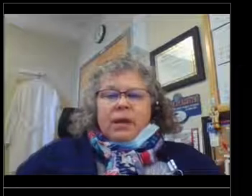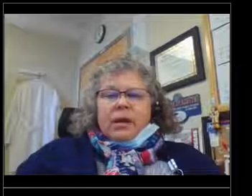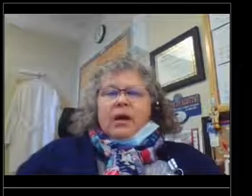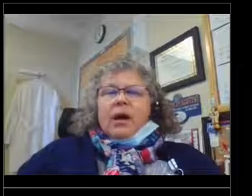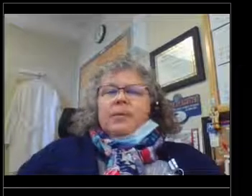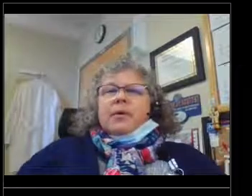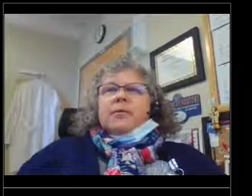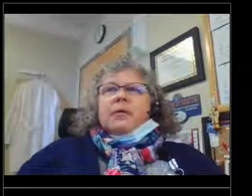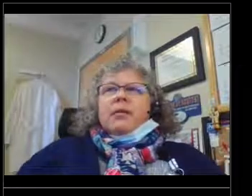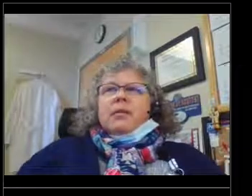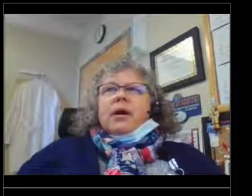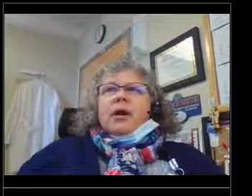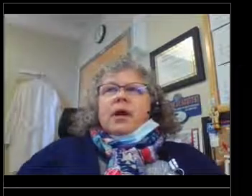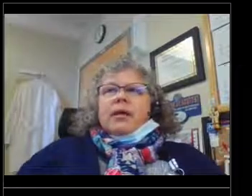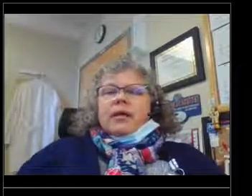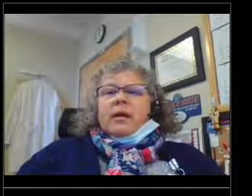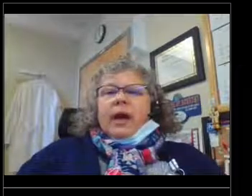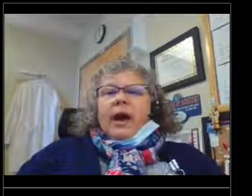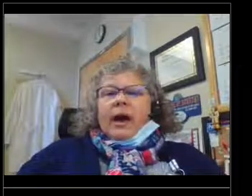clinic.